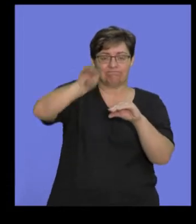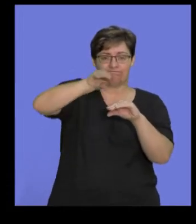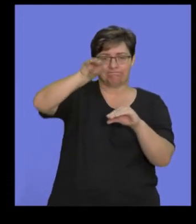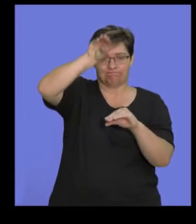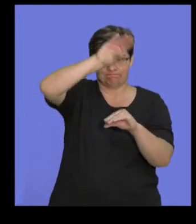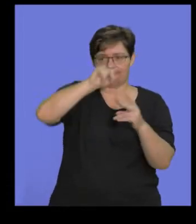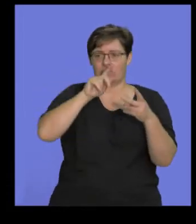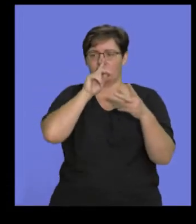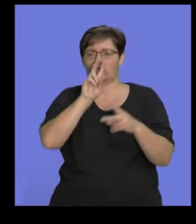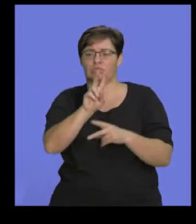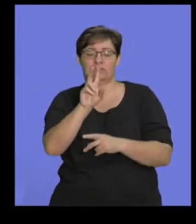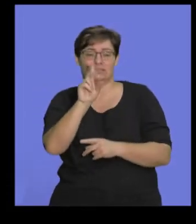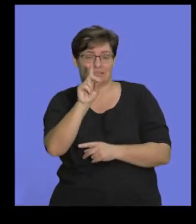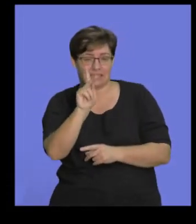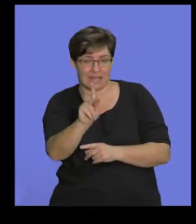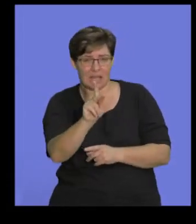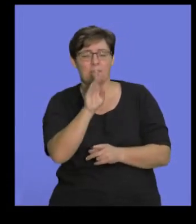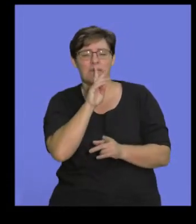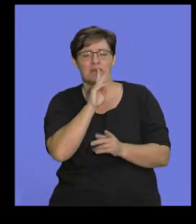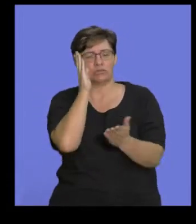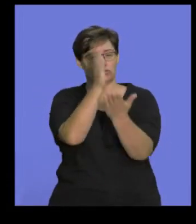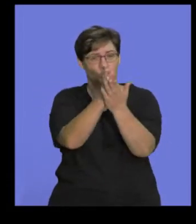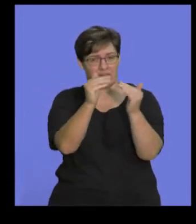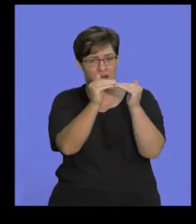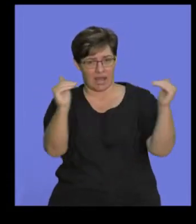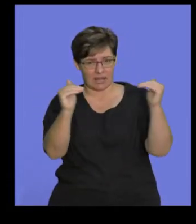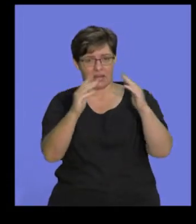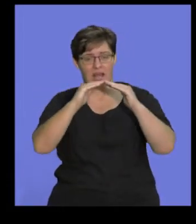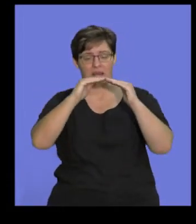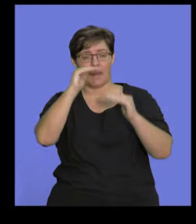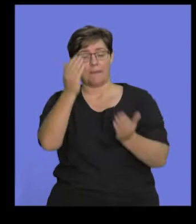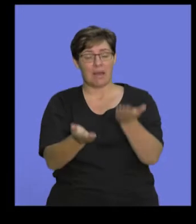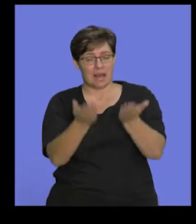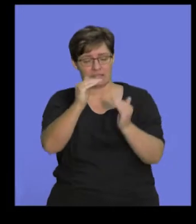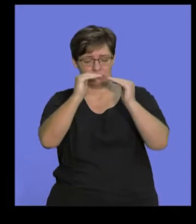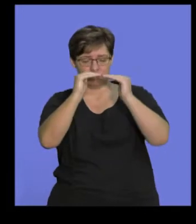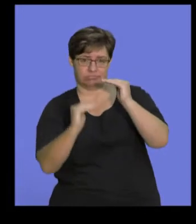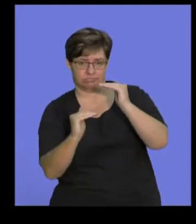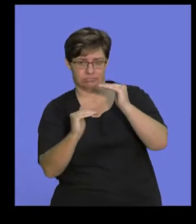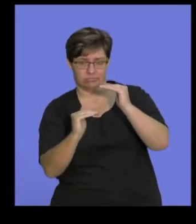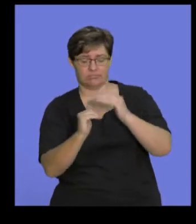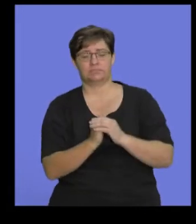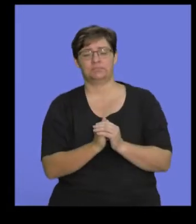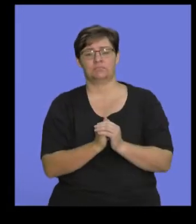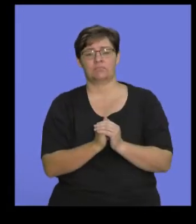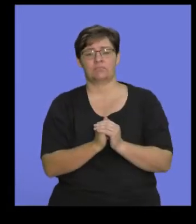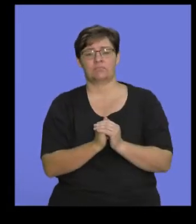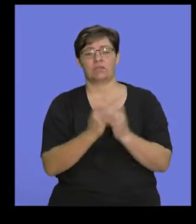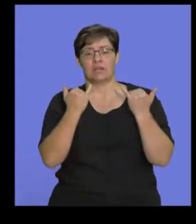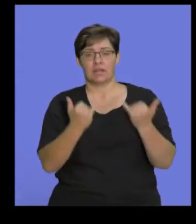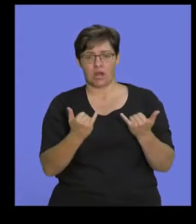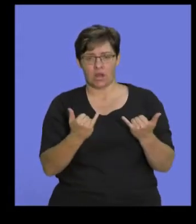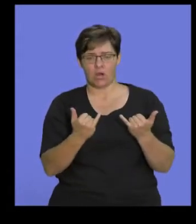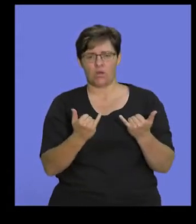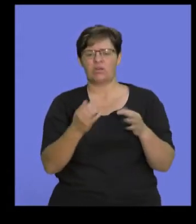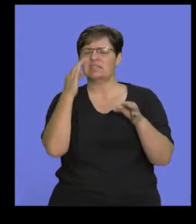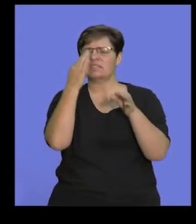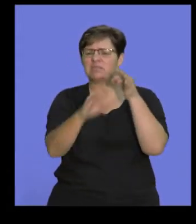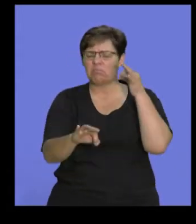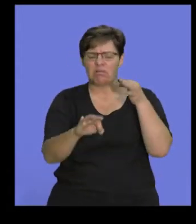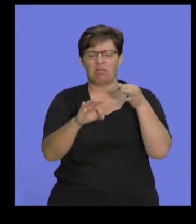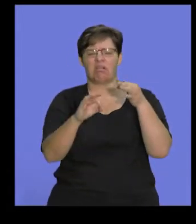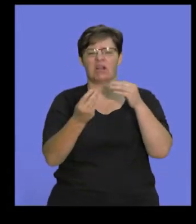decay, which was straight line and reducing balance. Now we focused on simple interest,